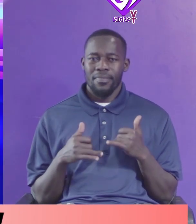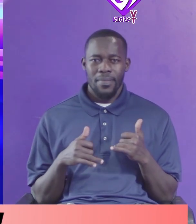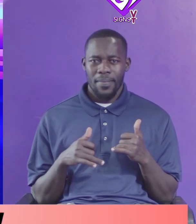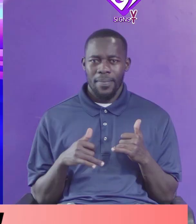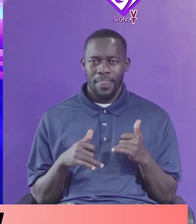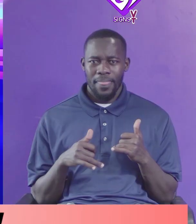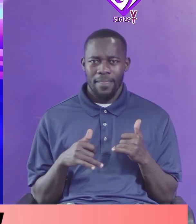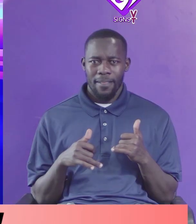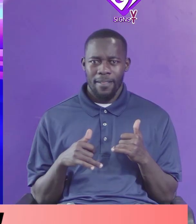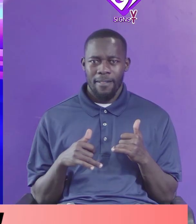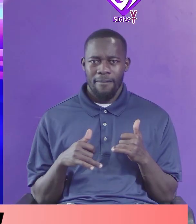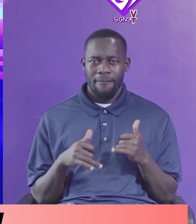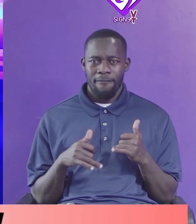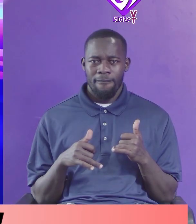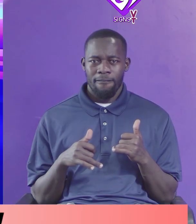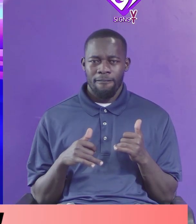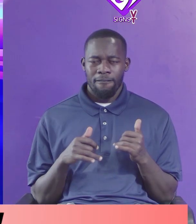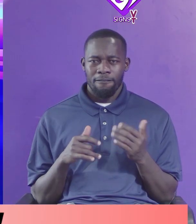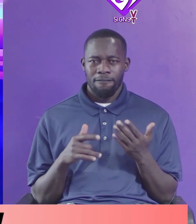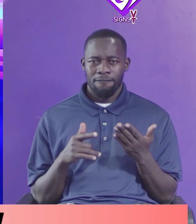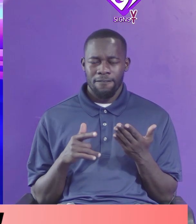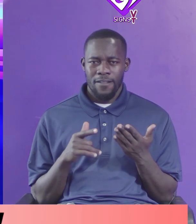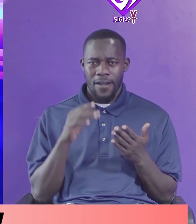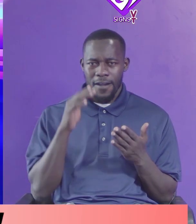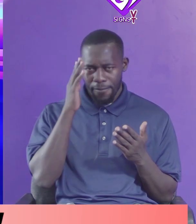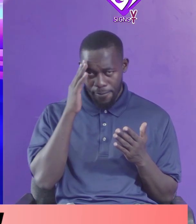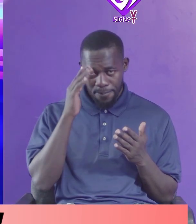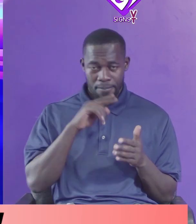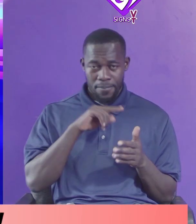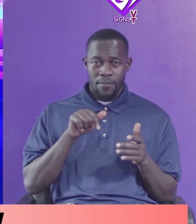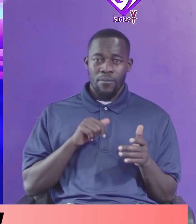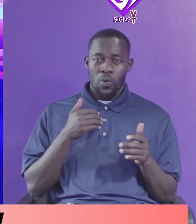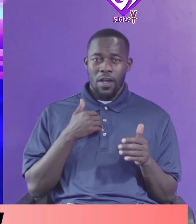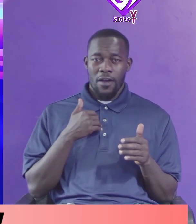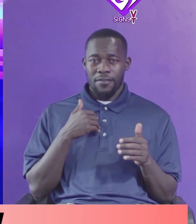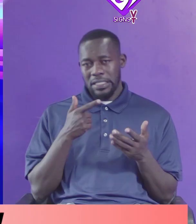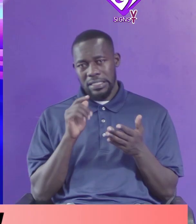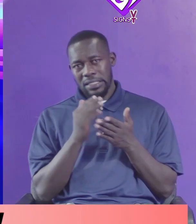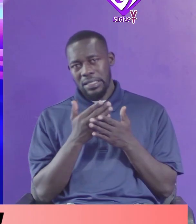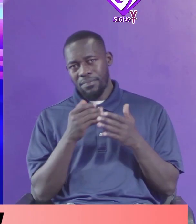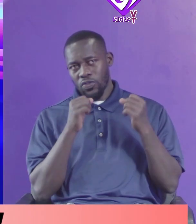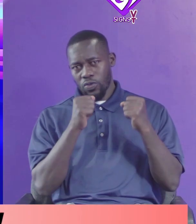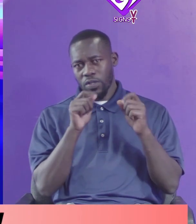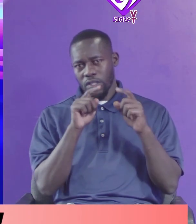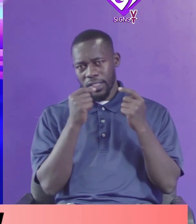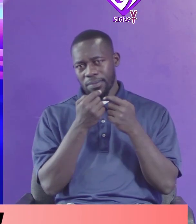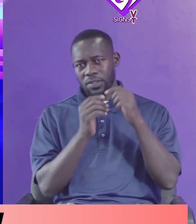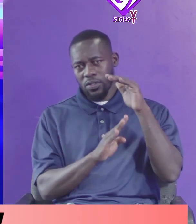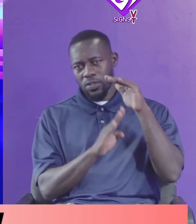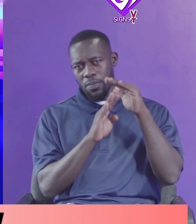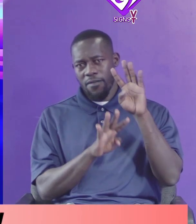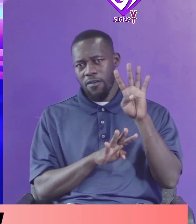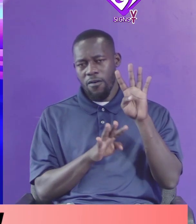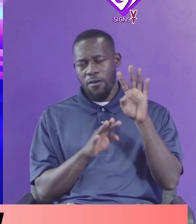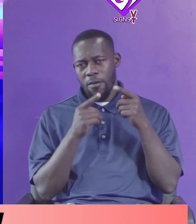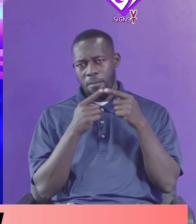let's put them up there with Arsenal. I know we have some top teams in the top 4. Yeah. But if we look at those teams,